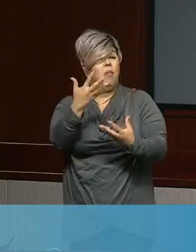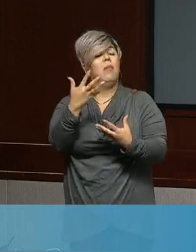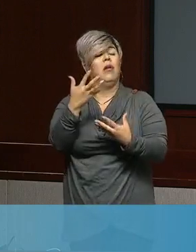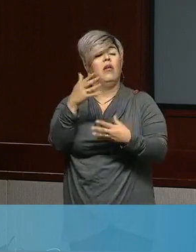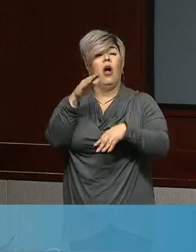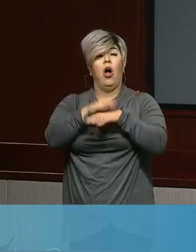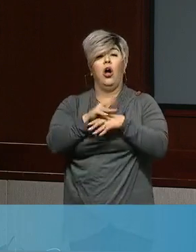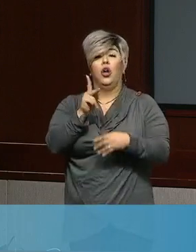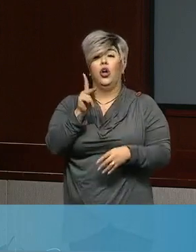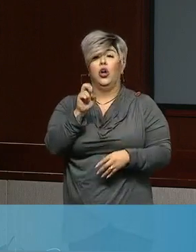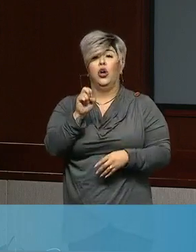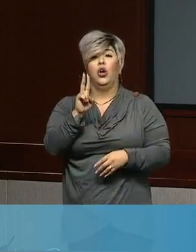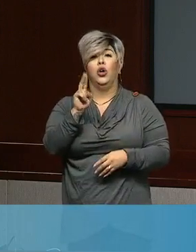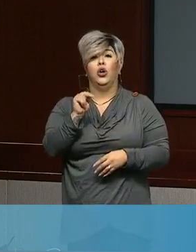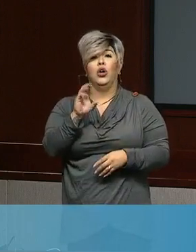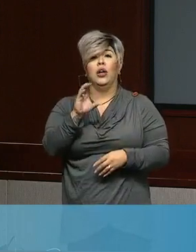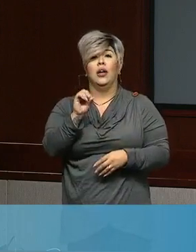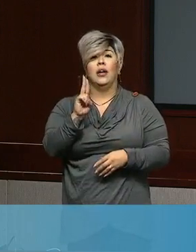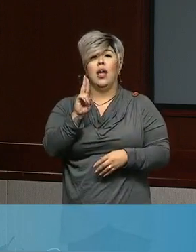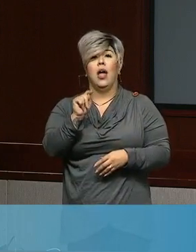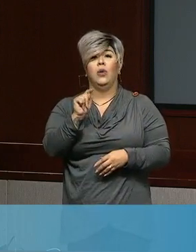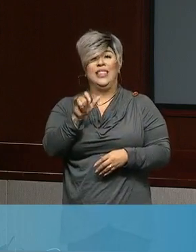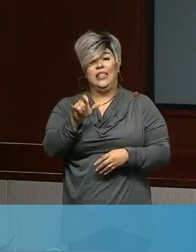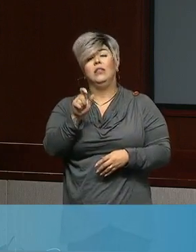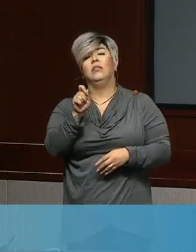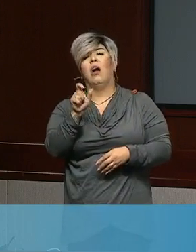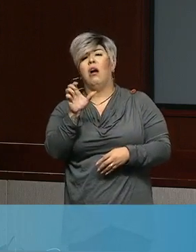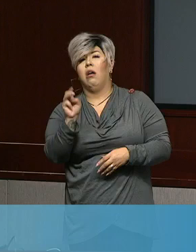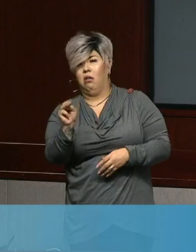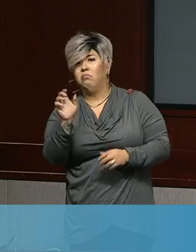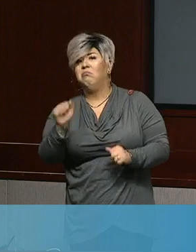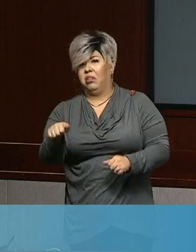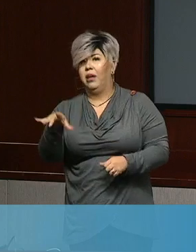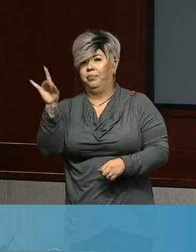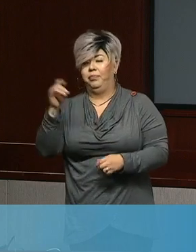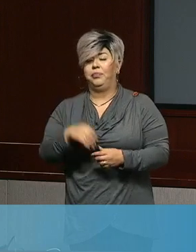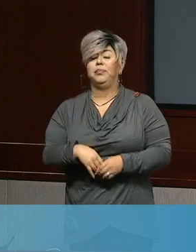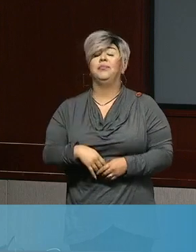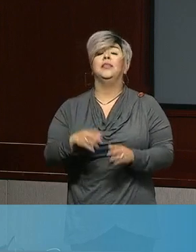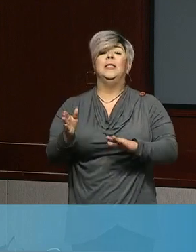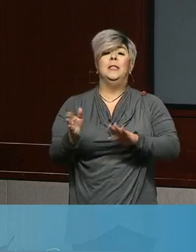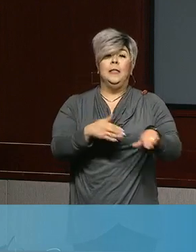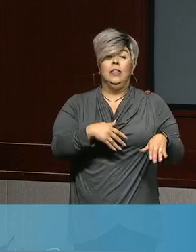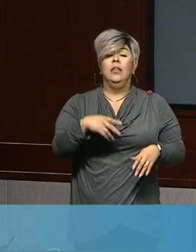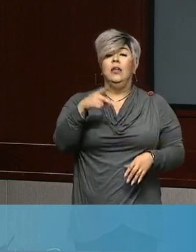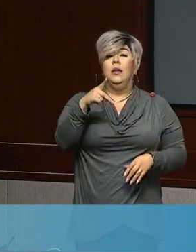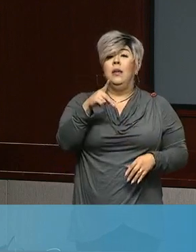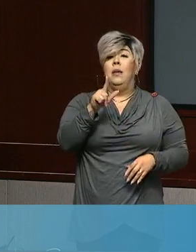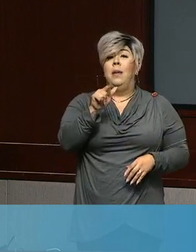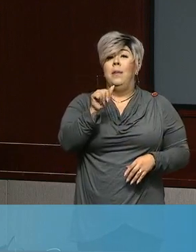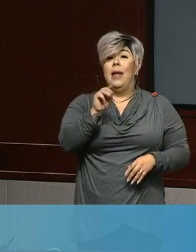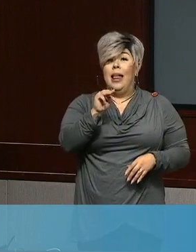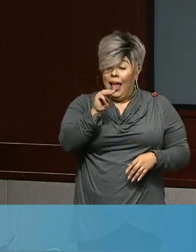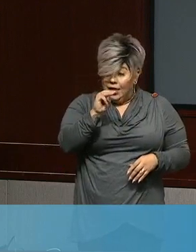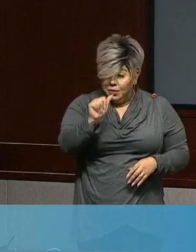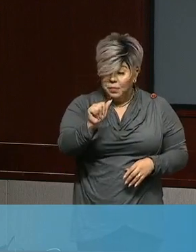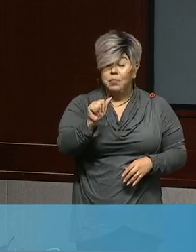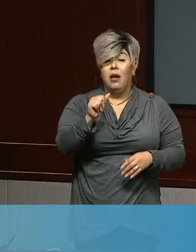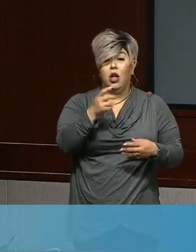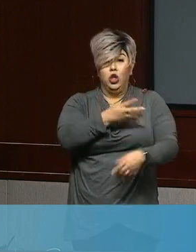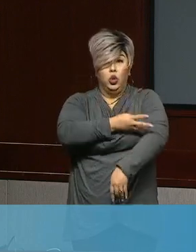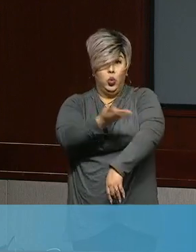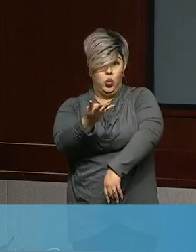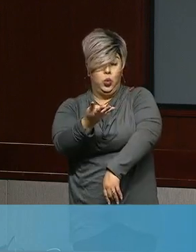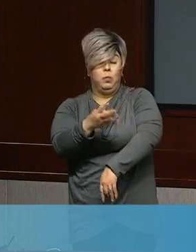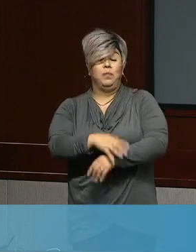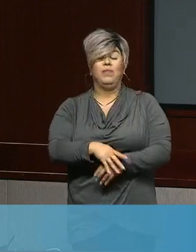visiting kerncounty.com. A little bit on plasma donation. One of the most important aspects